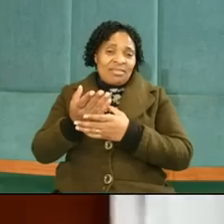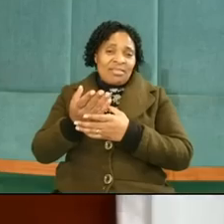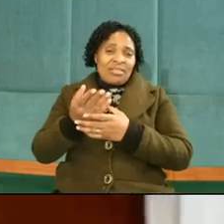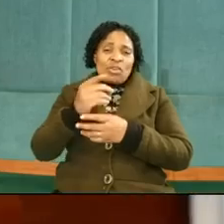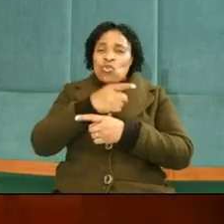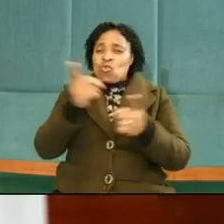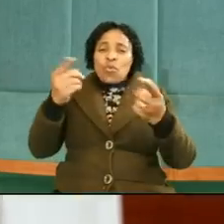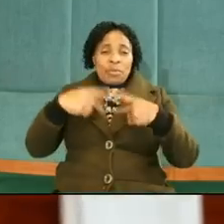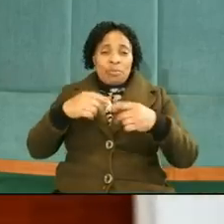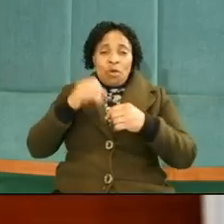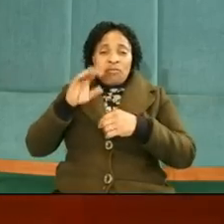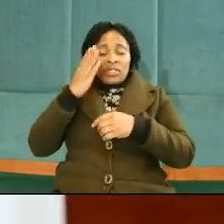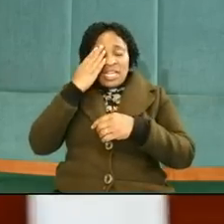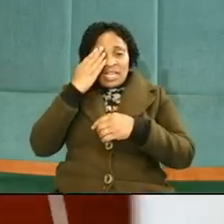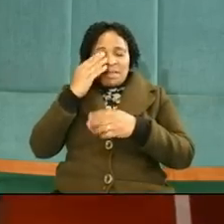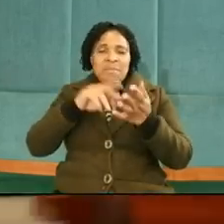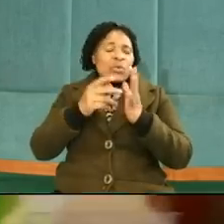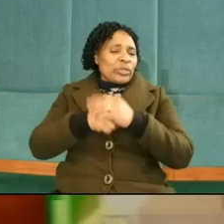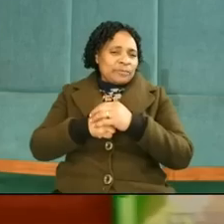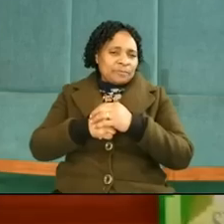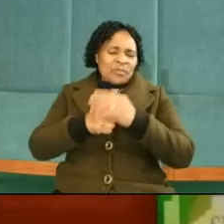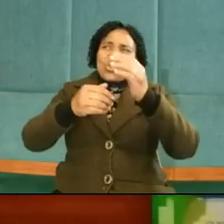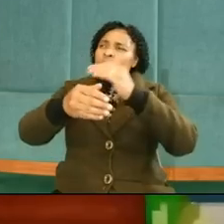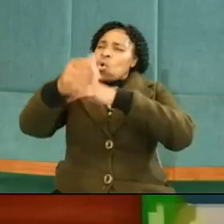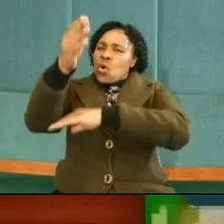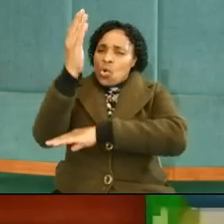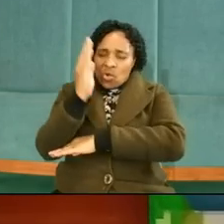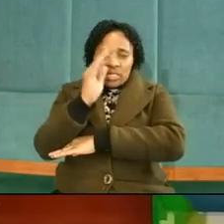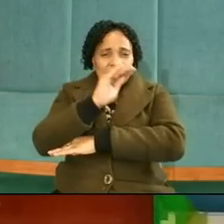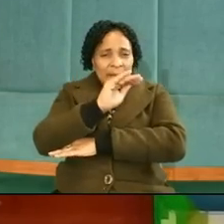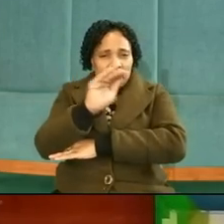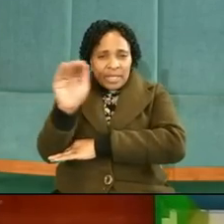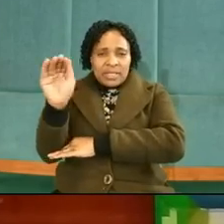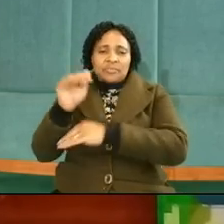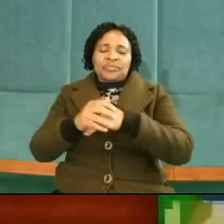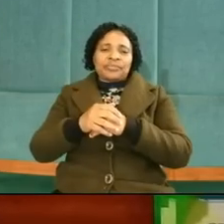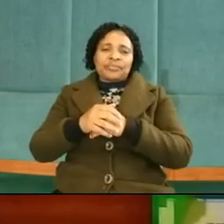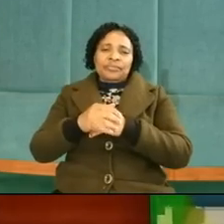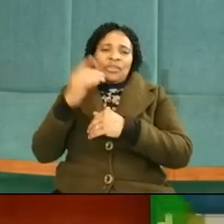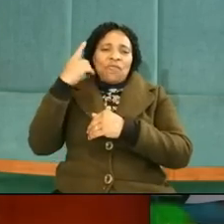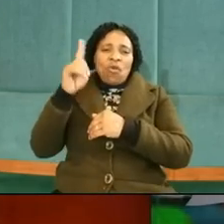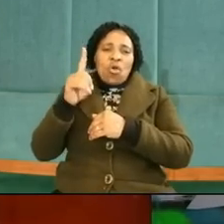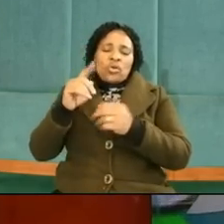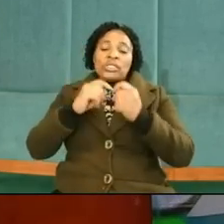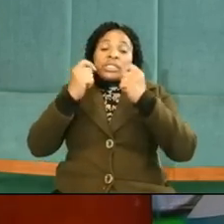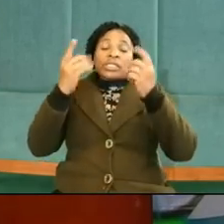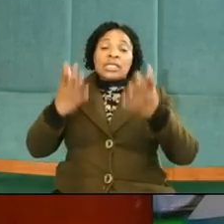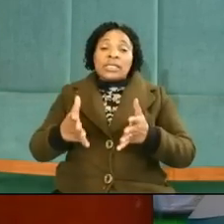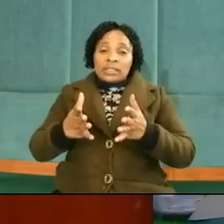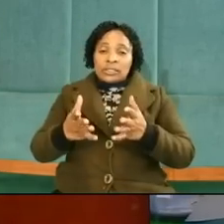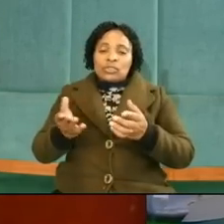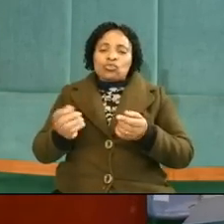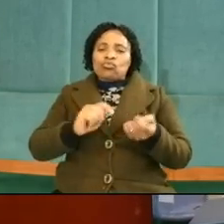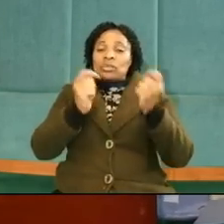Israel? In other words, God is appealing for the wicked to turn from their